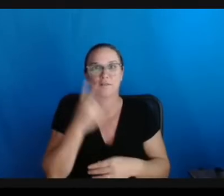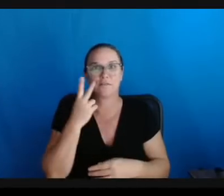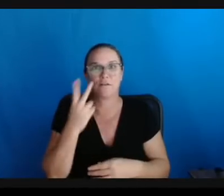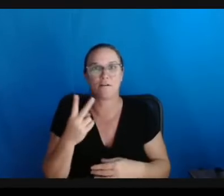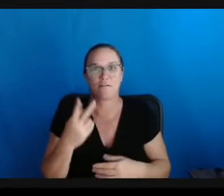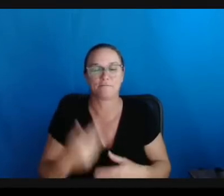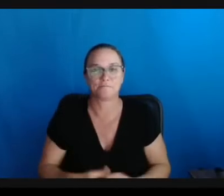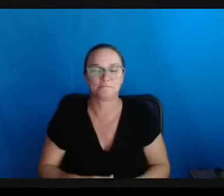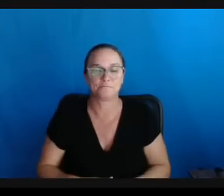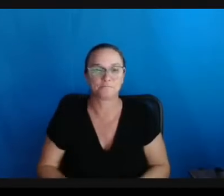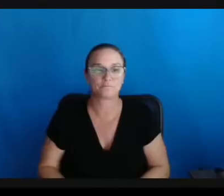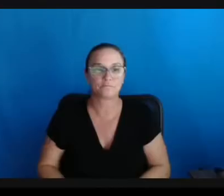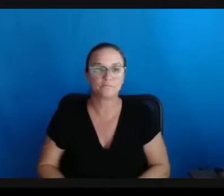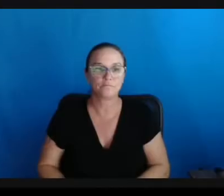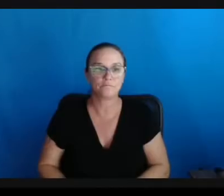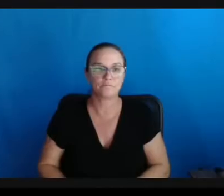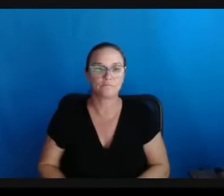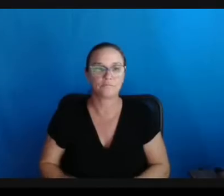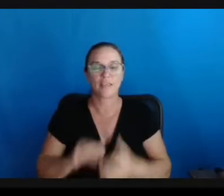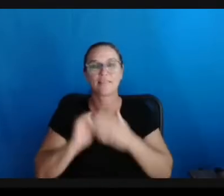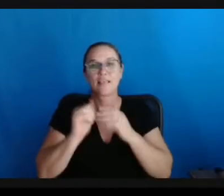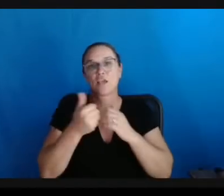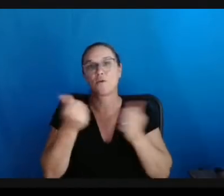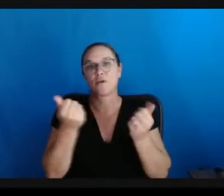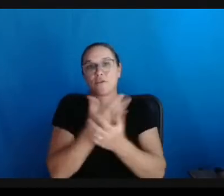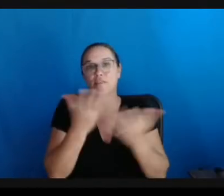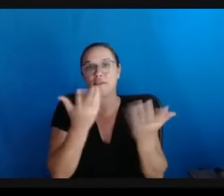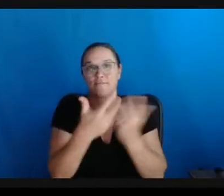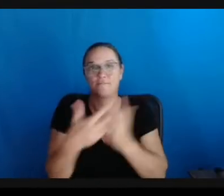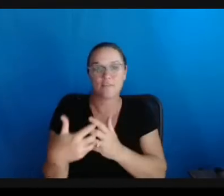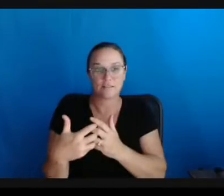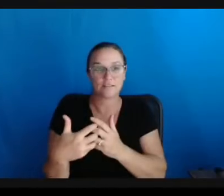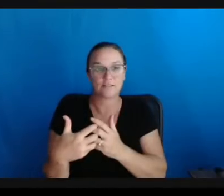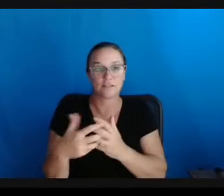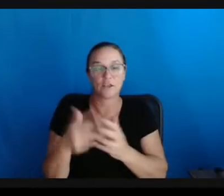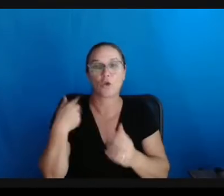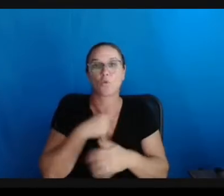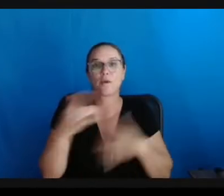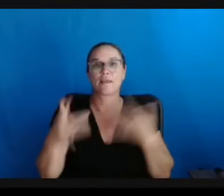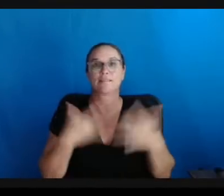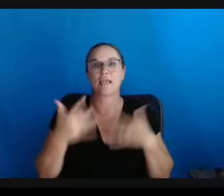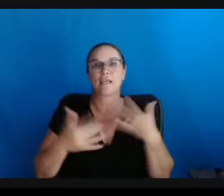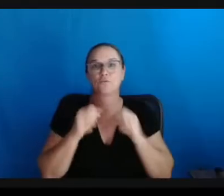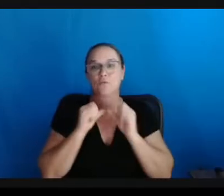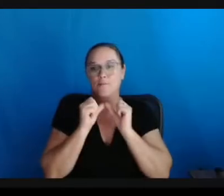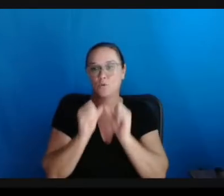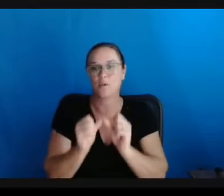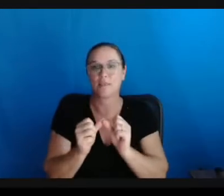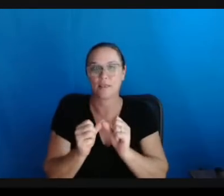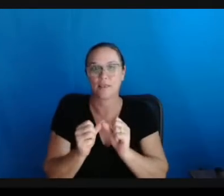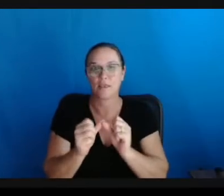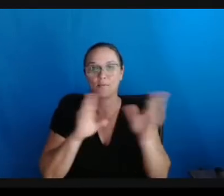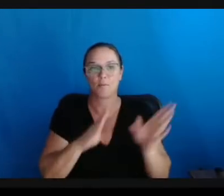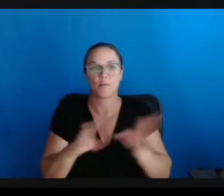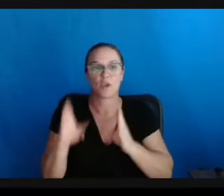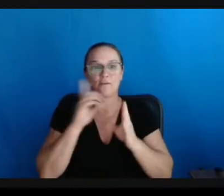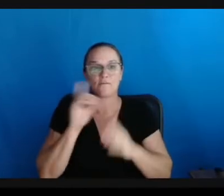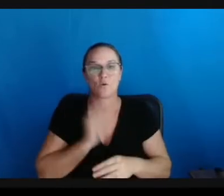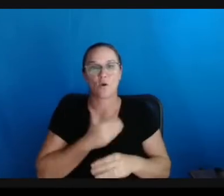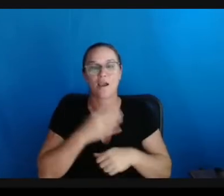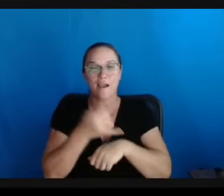ago. And so that's how it all fits together. And so we're excited to keep doing this for you guys to improve preparedness on our island with